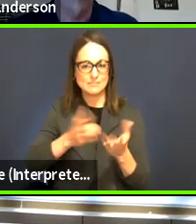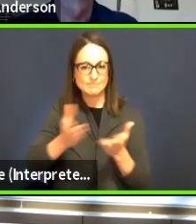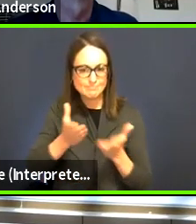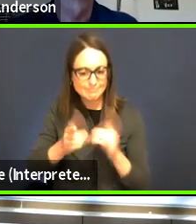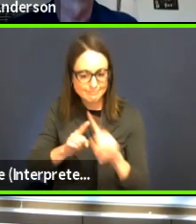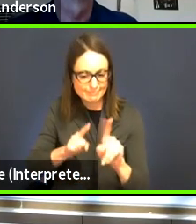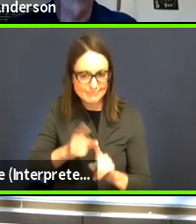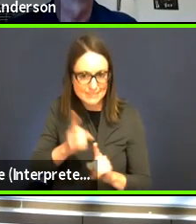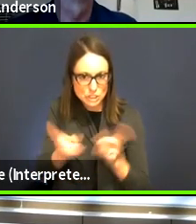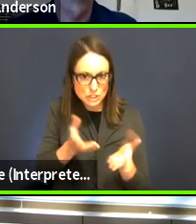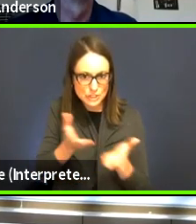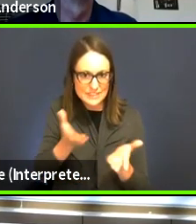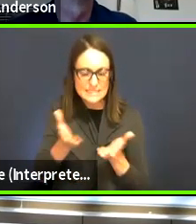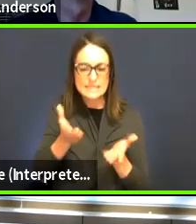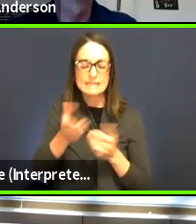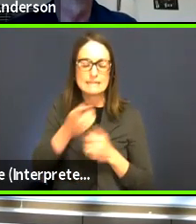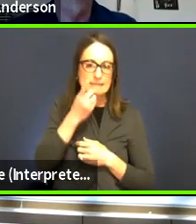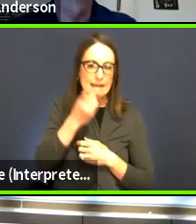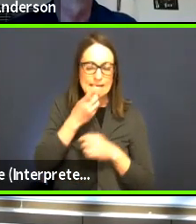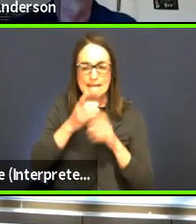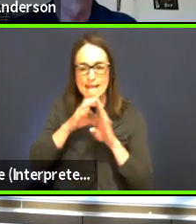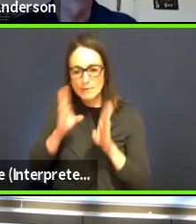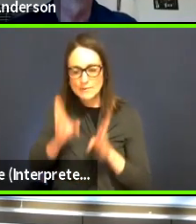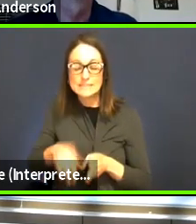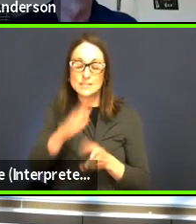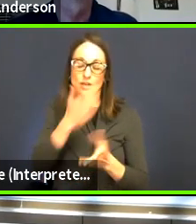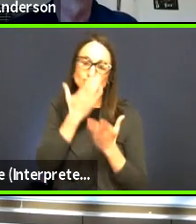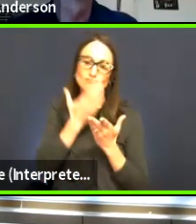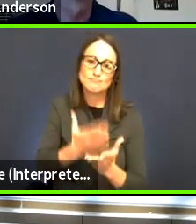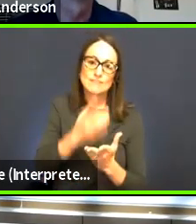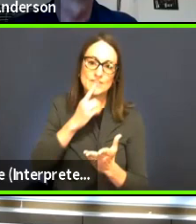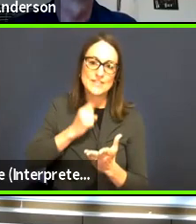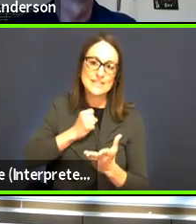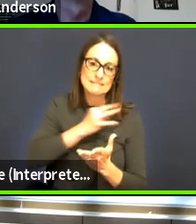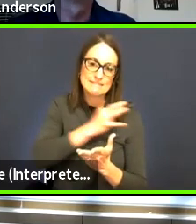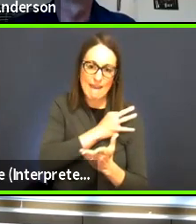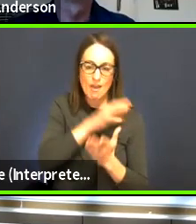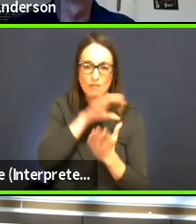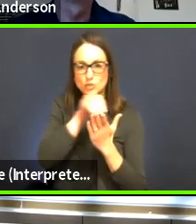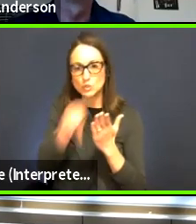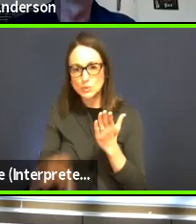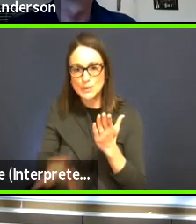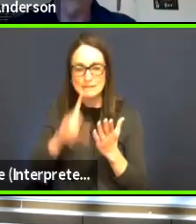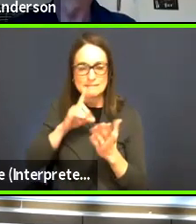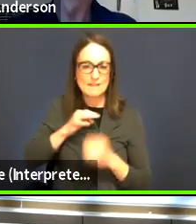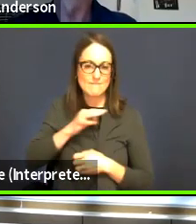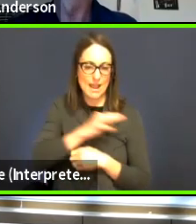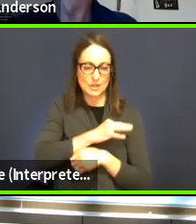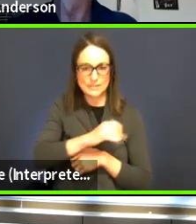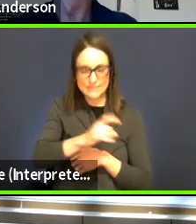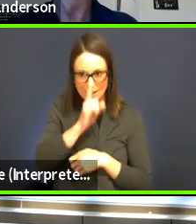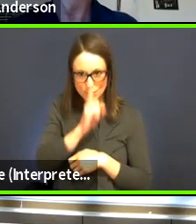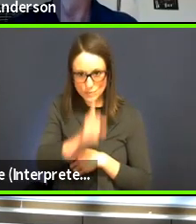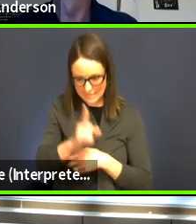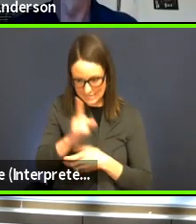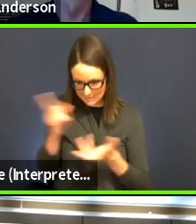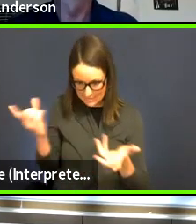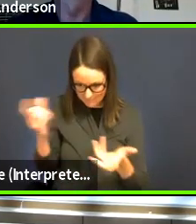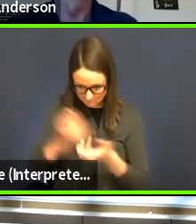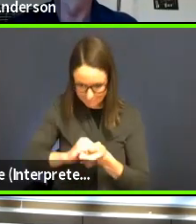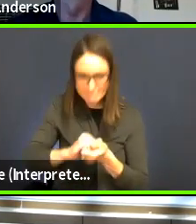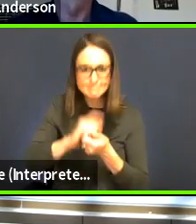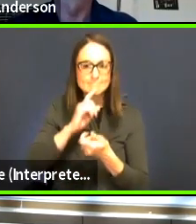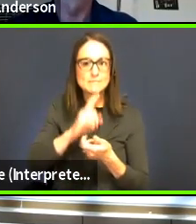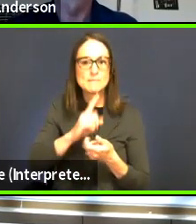I want to take this time to acknowledge and thank our staff, students, and faculty who came together to make the transition possible to